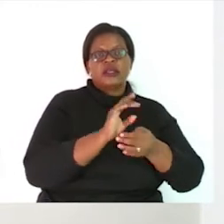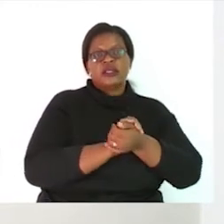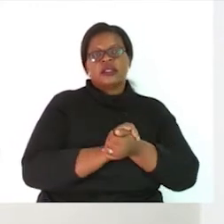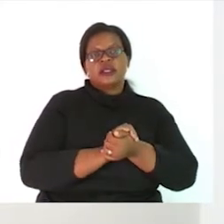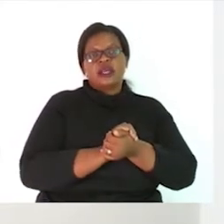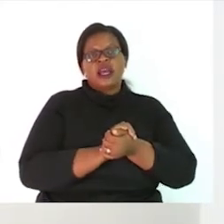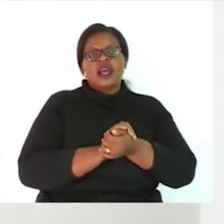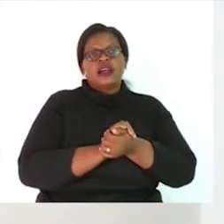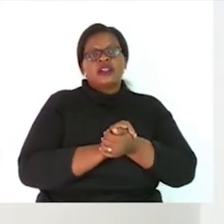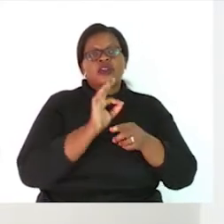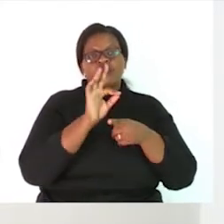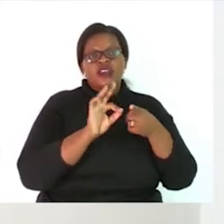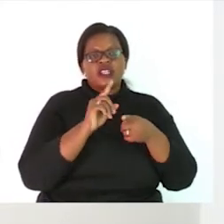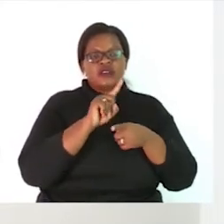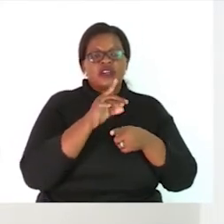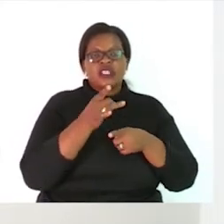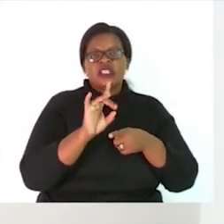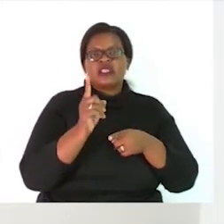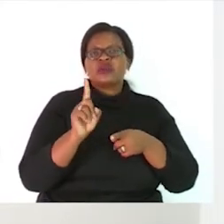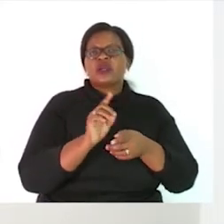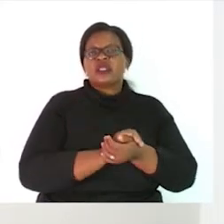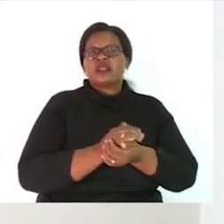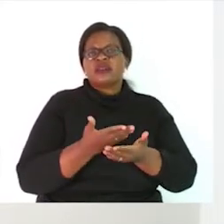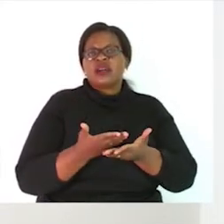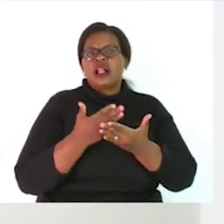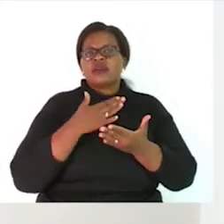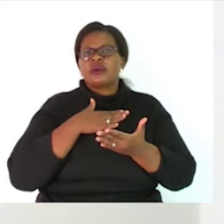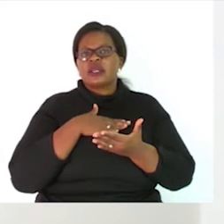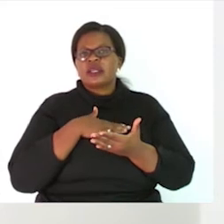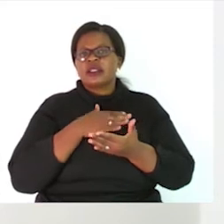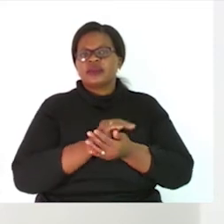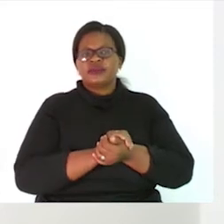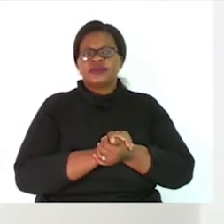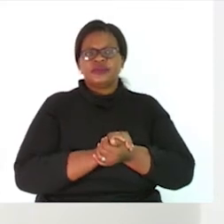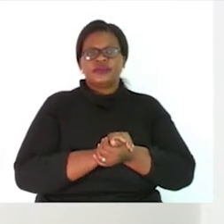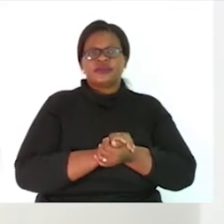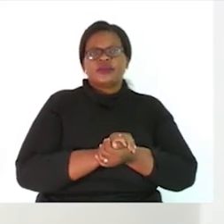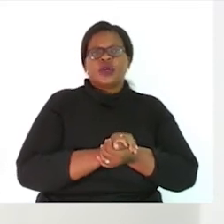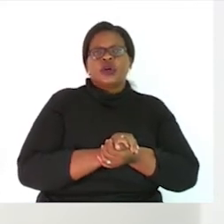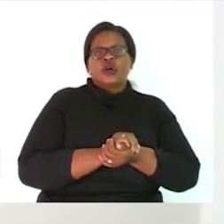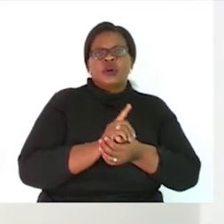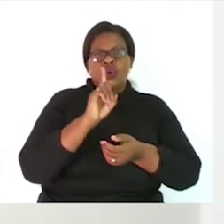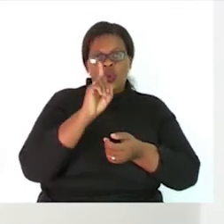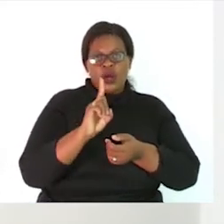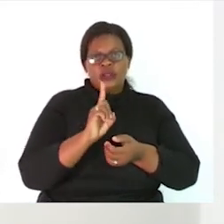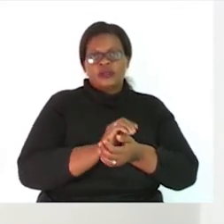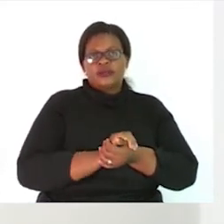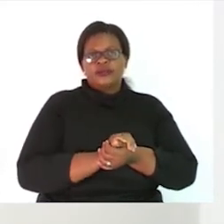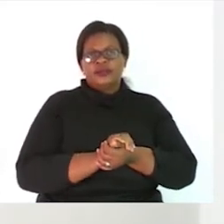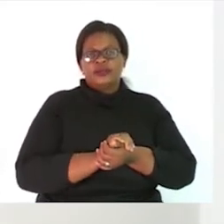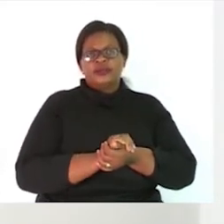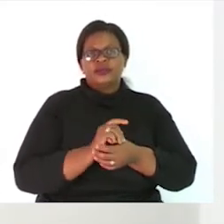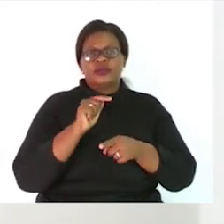of 18? Pomwene, would you like to assist me? The factors of 18? 1, Right. 1 divided